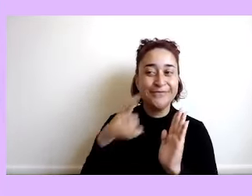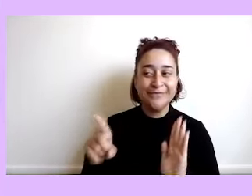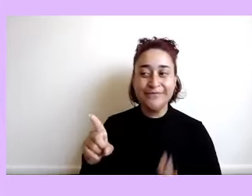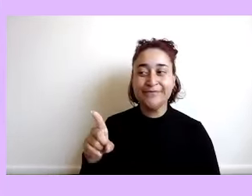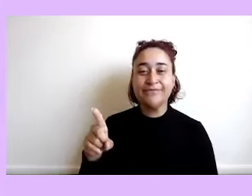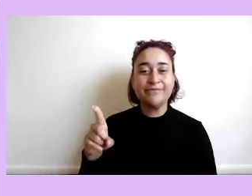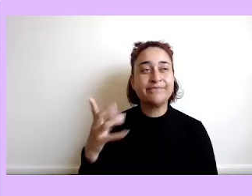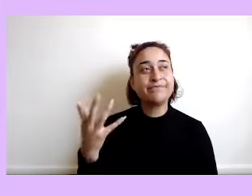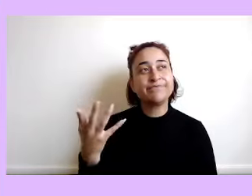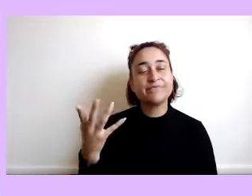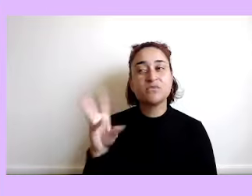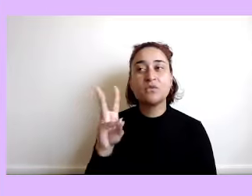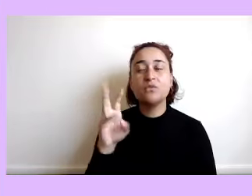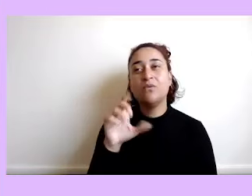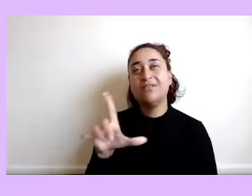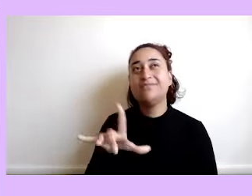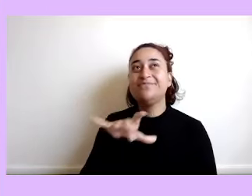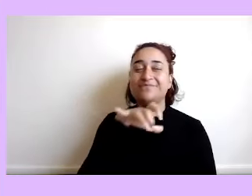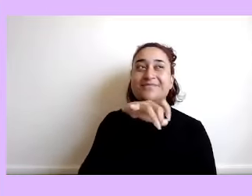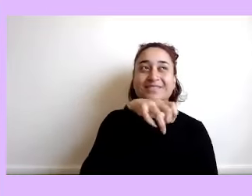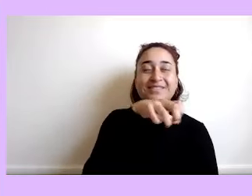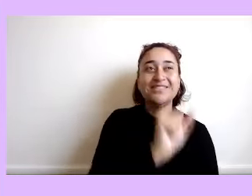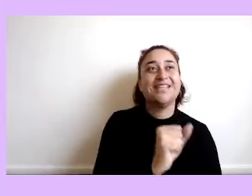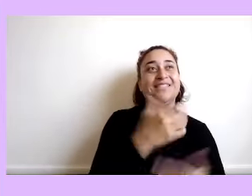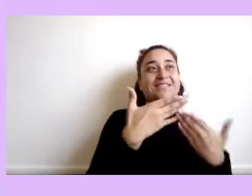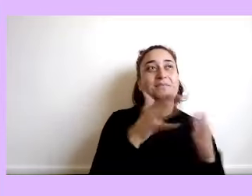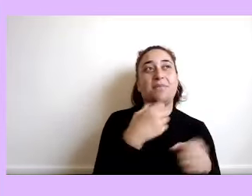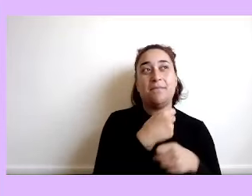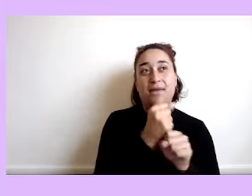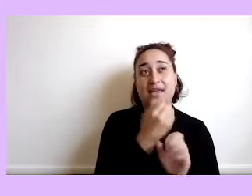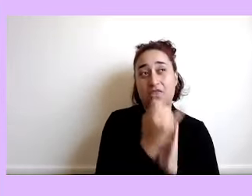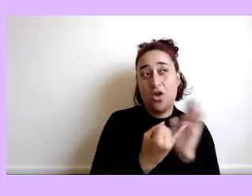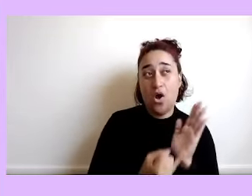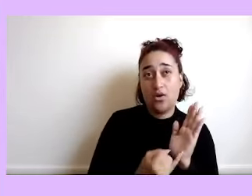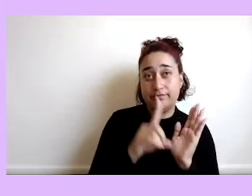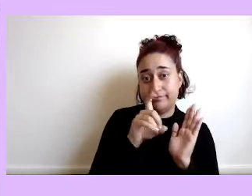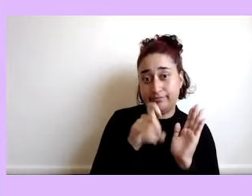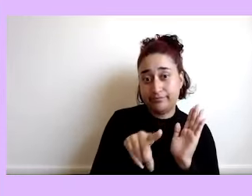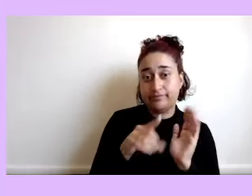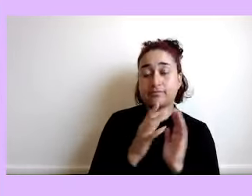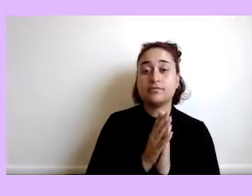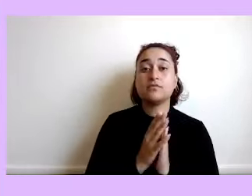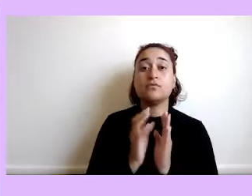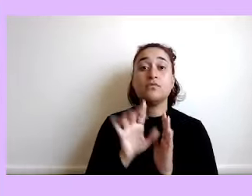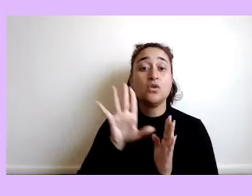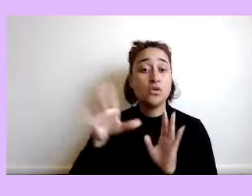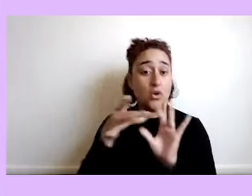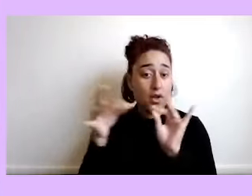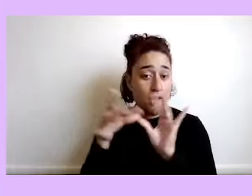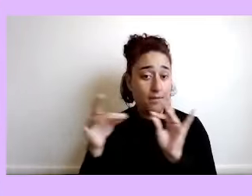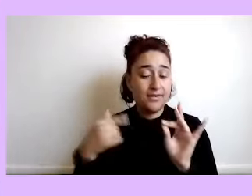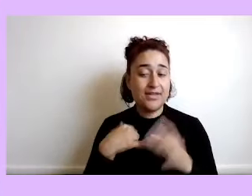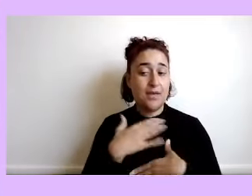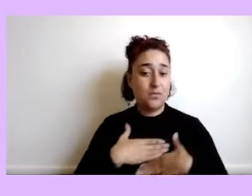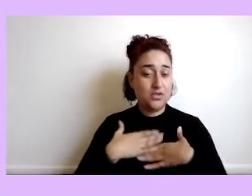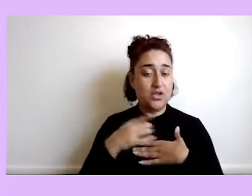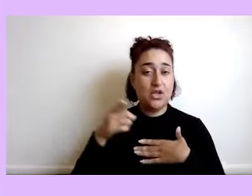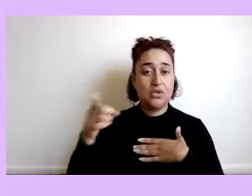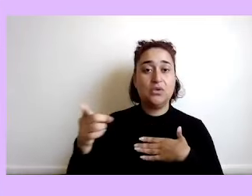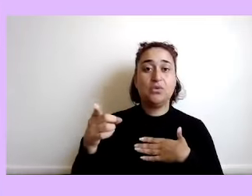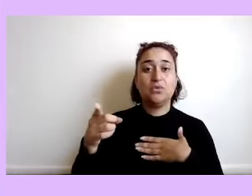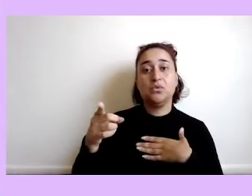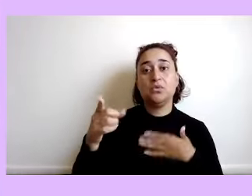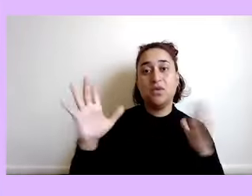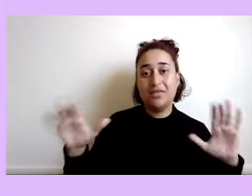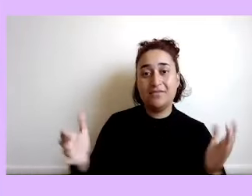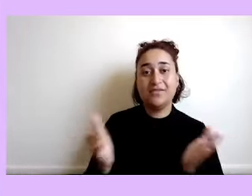well, yes, is the public making the art? And so, to your comments, I appreciate you, you know, lifting up